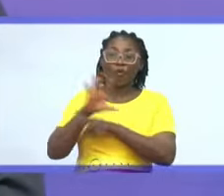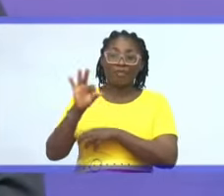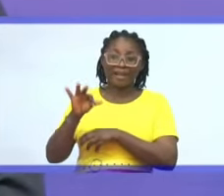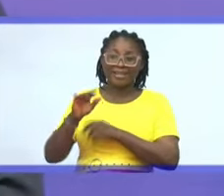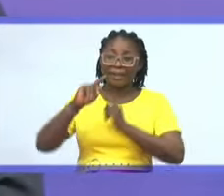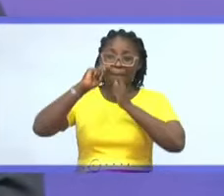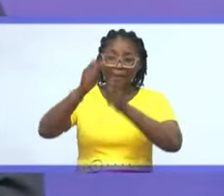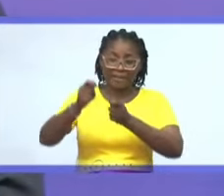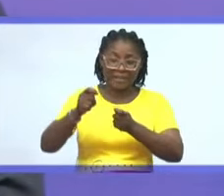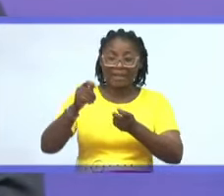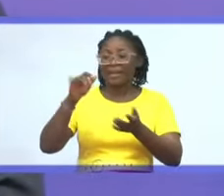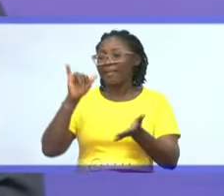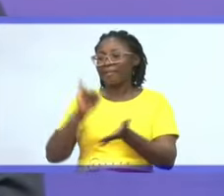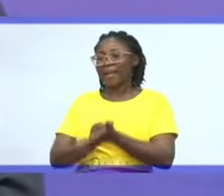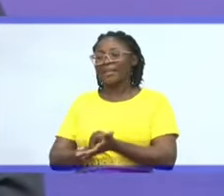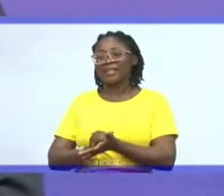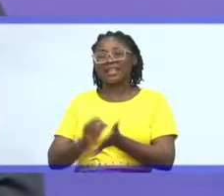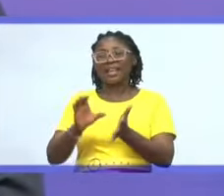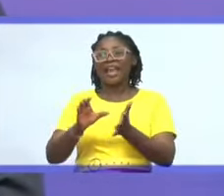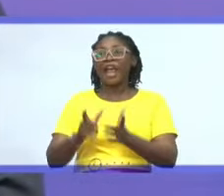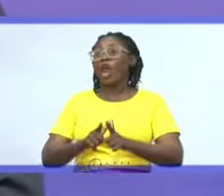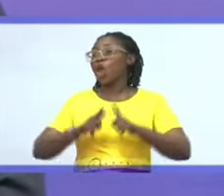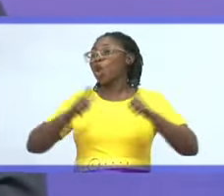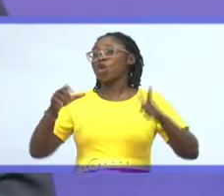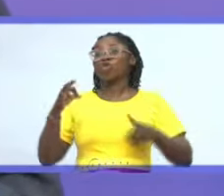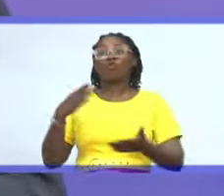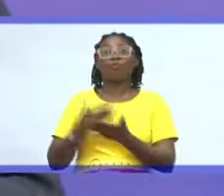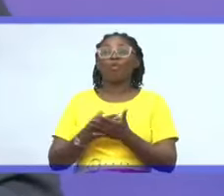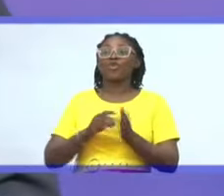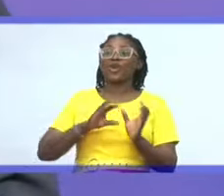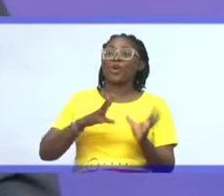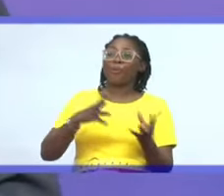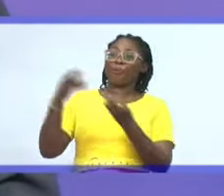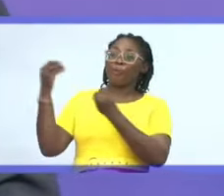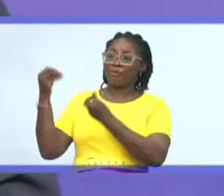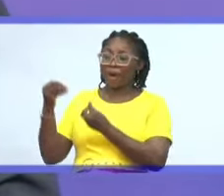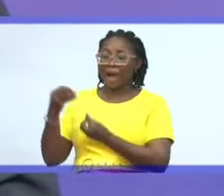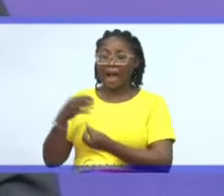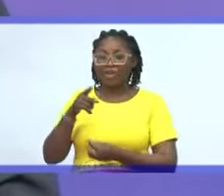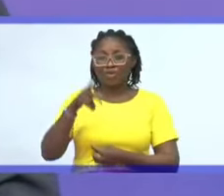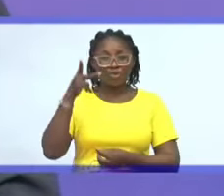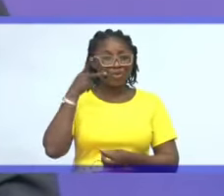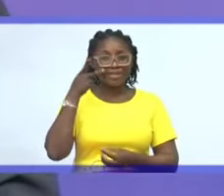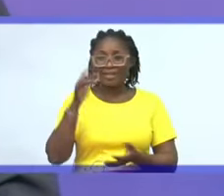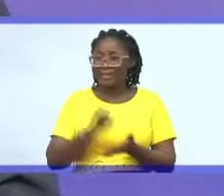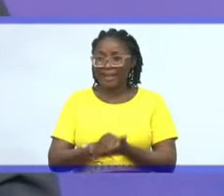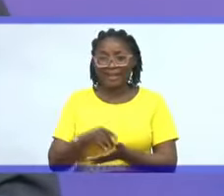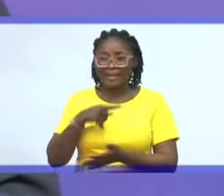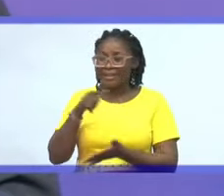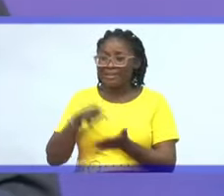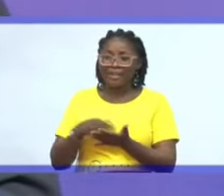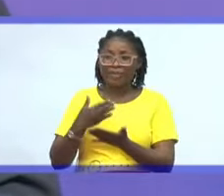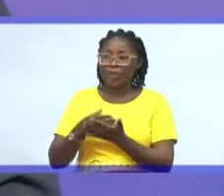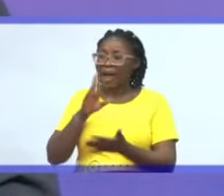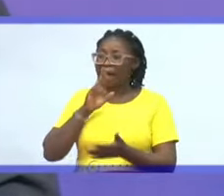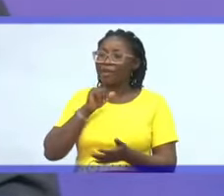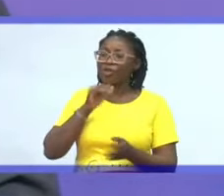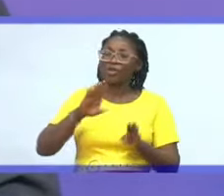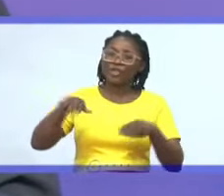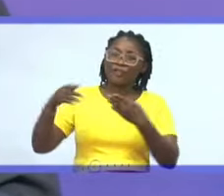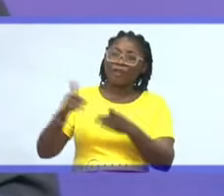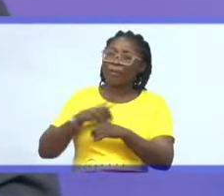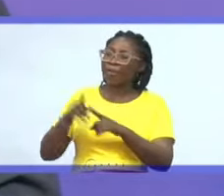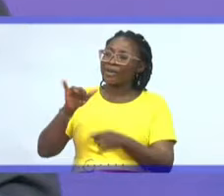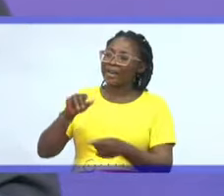that cash of billions had to go and be changed. And you know this cash is not being given into, it's directly